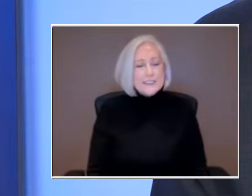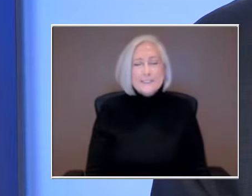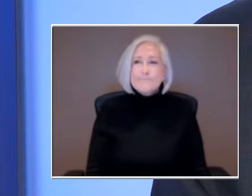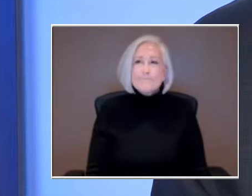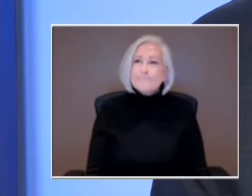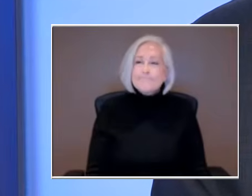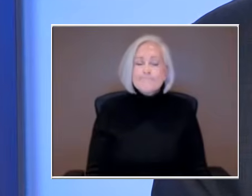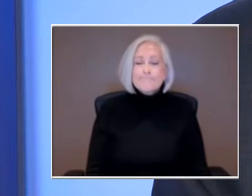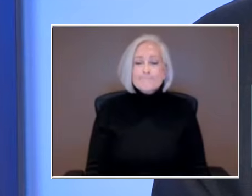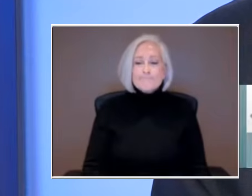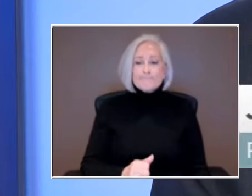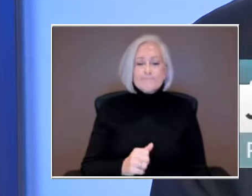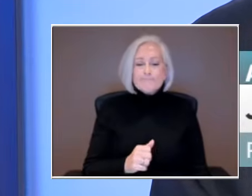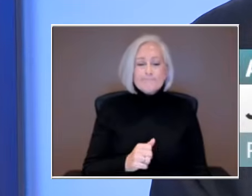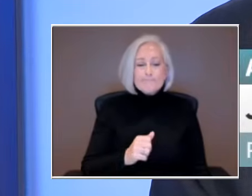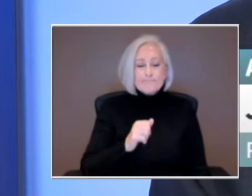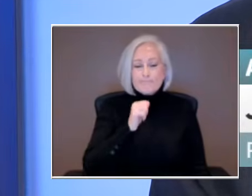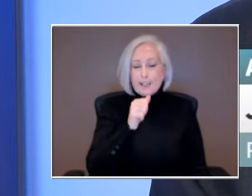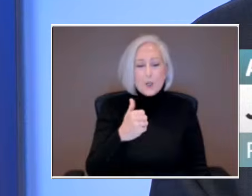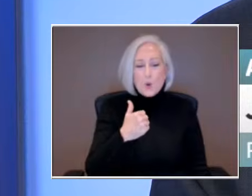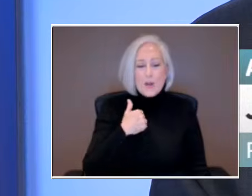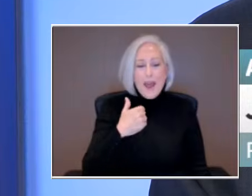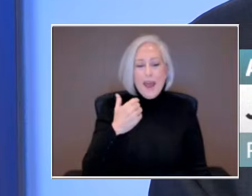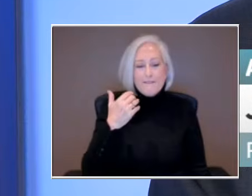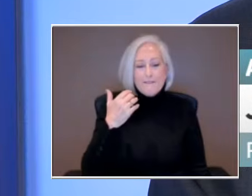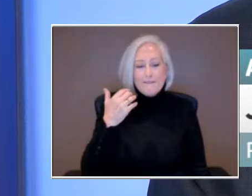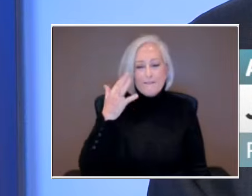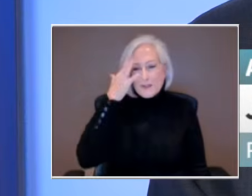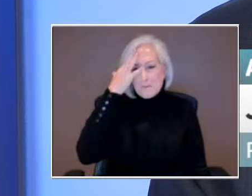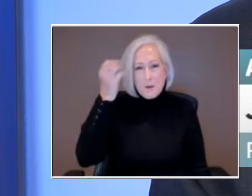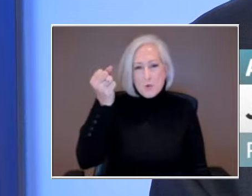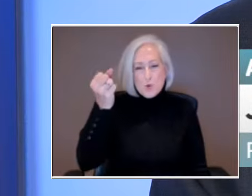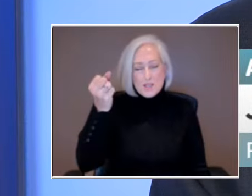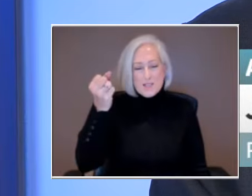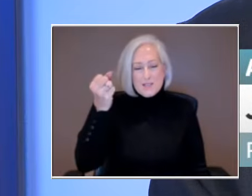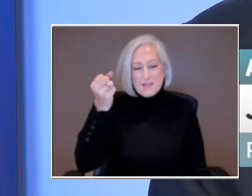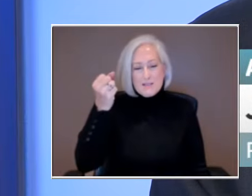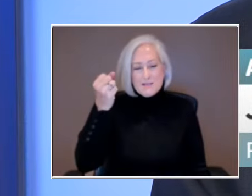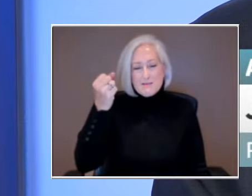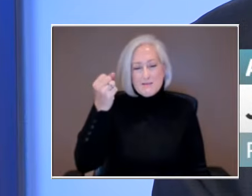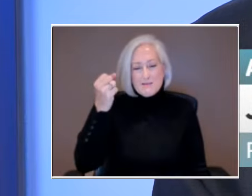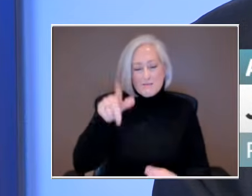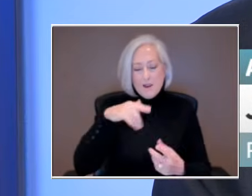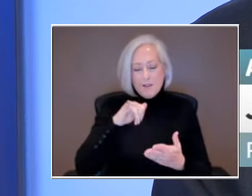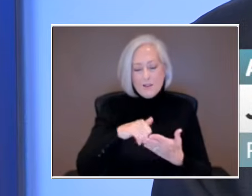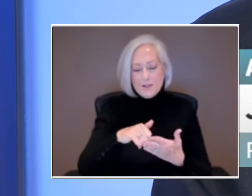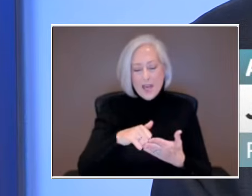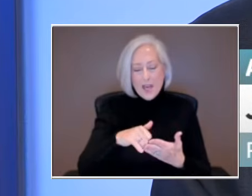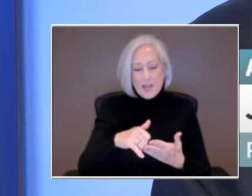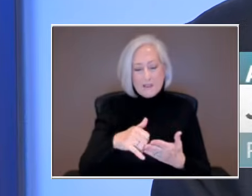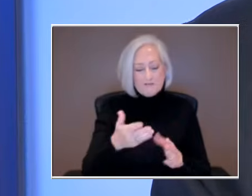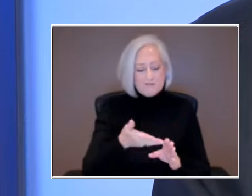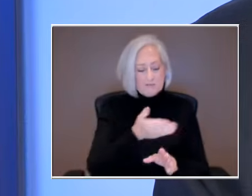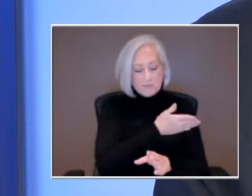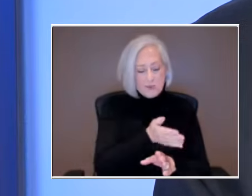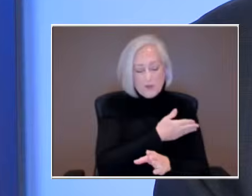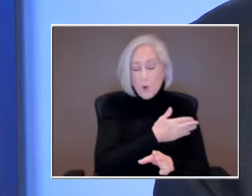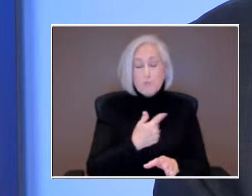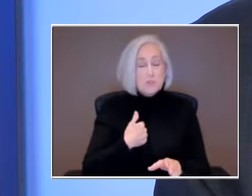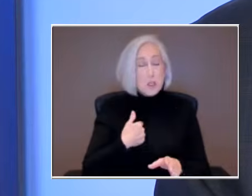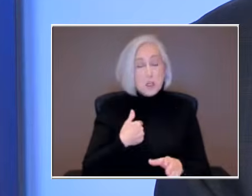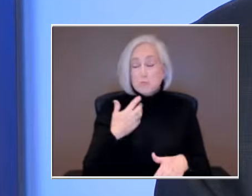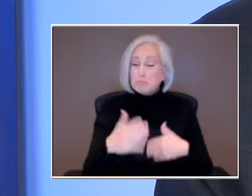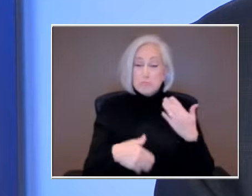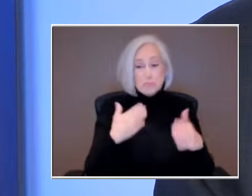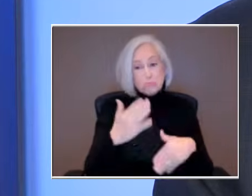a memory of before that time. So just always just kind of going along with,